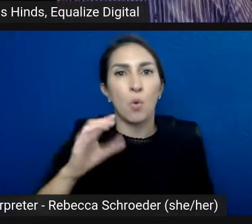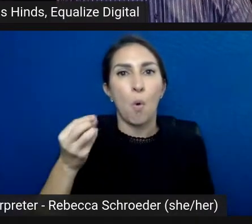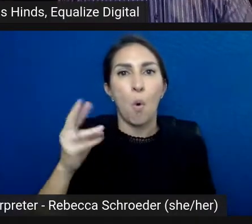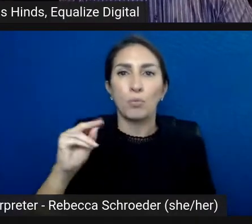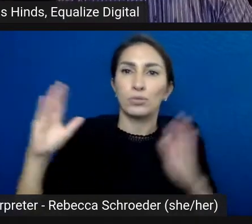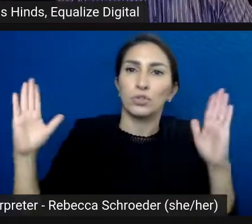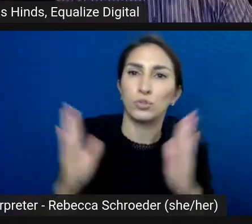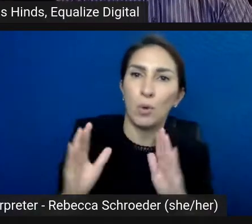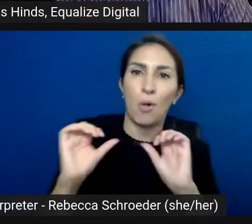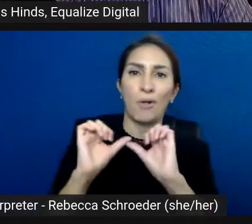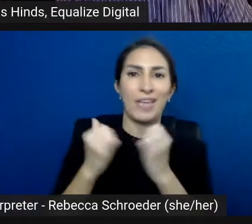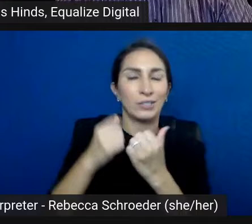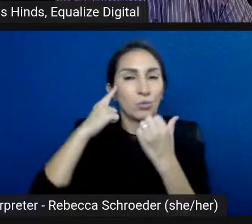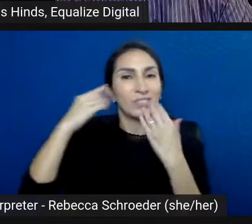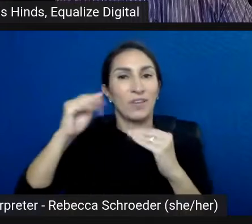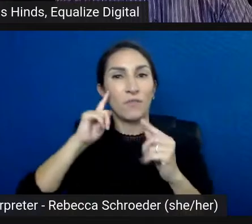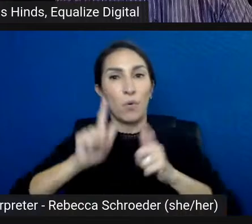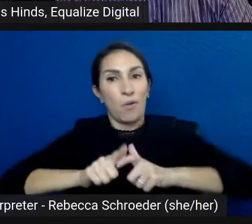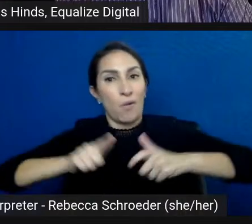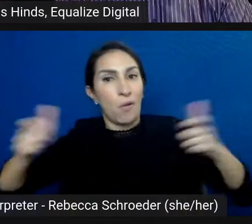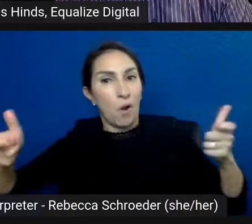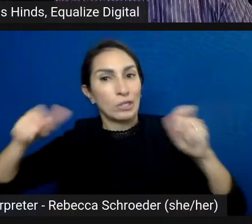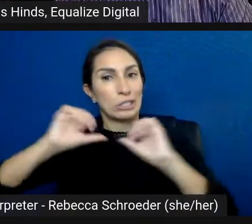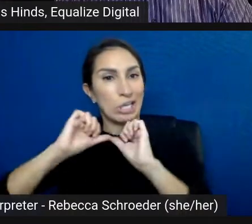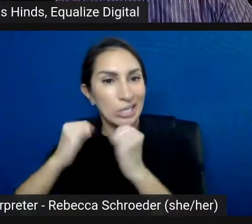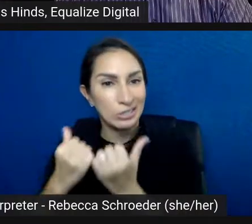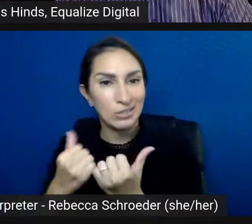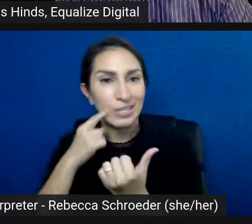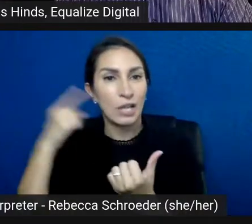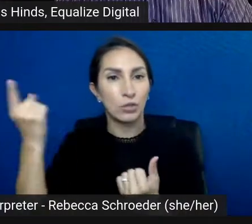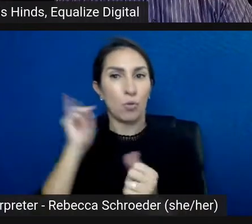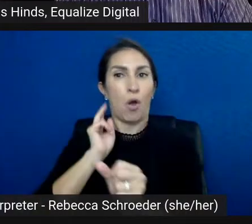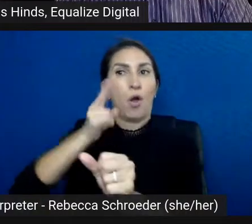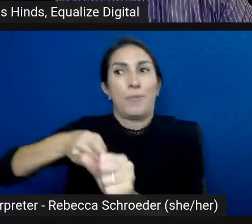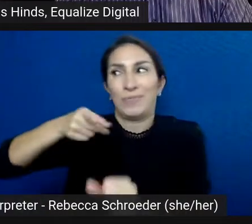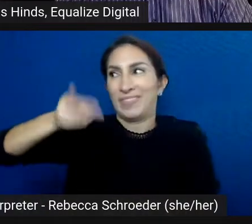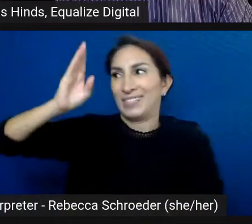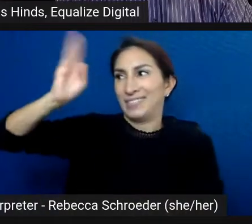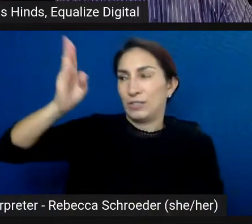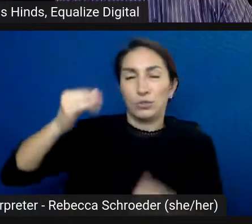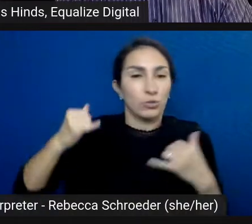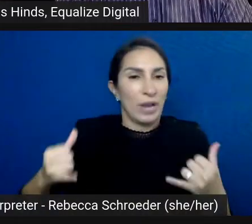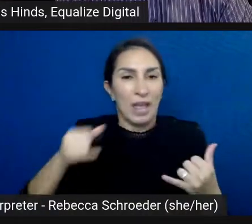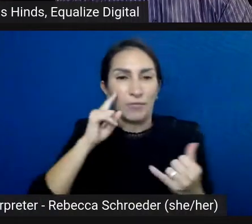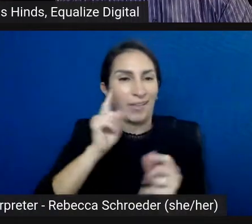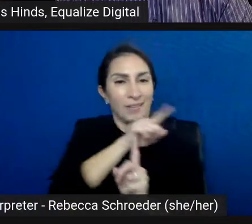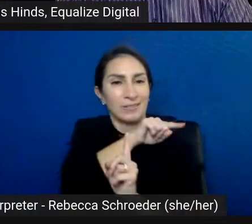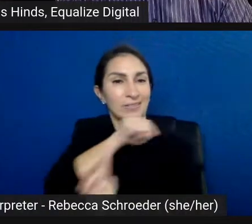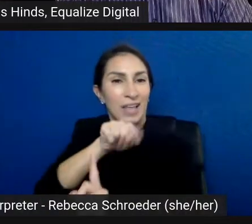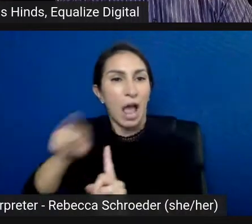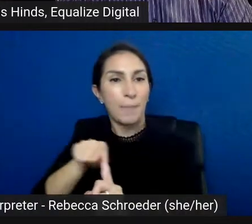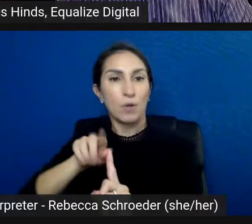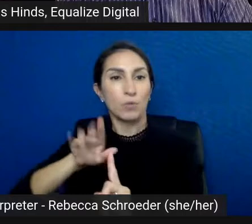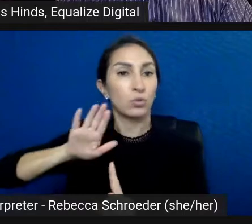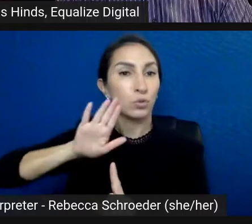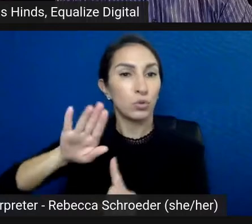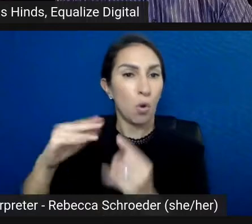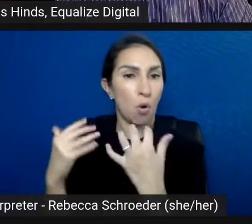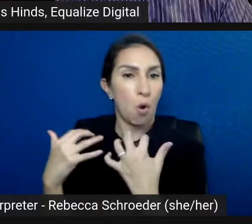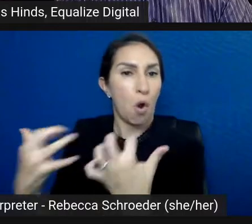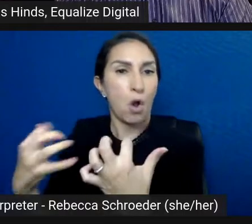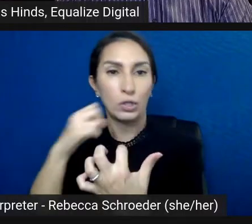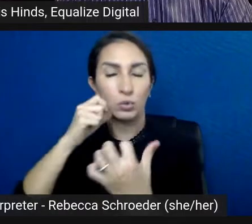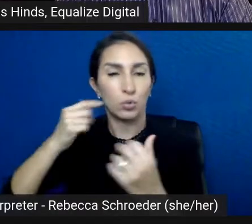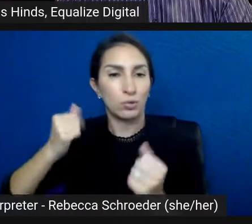for a larger agency and you're attending this talk today, it's going to be down to the audience that you're attracting, right? So I am in